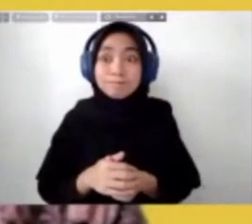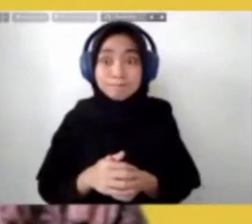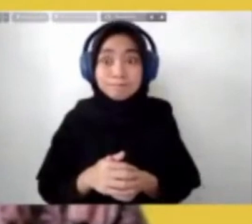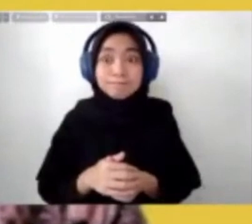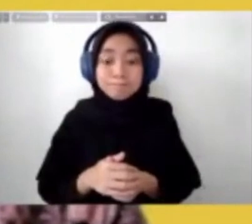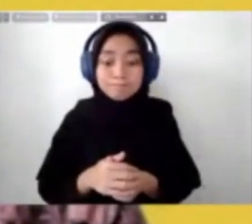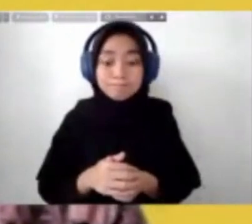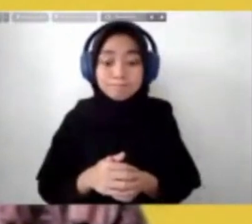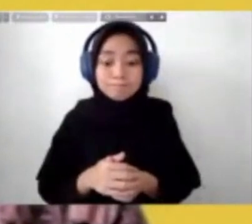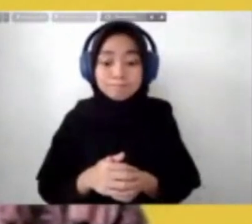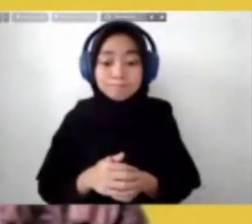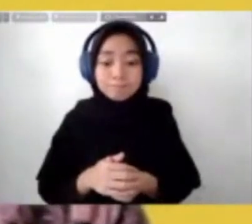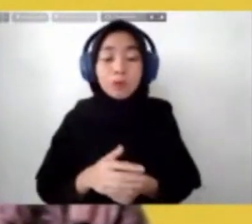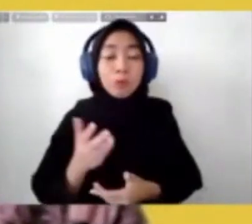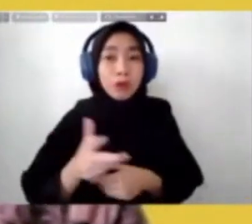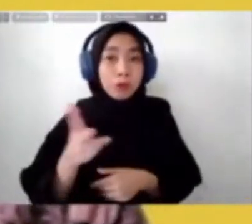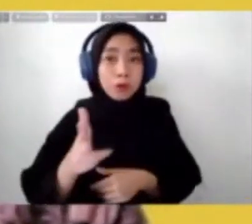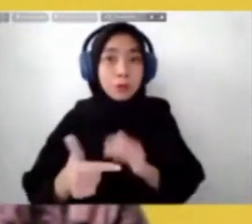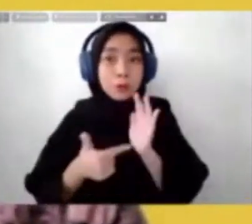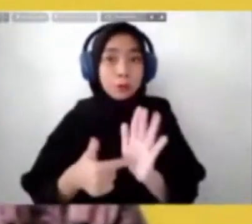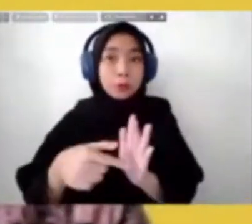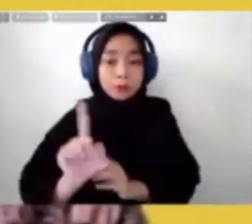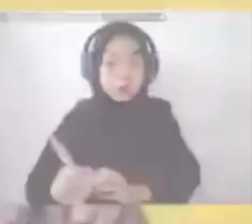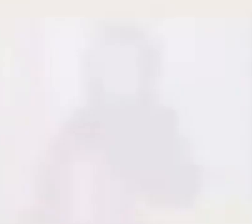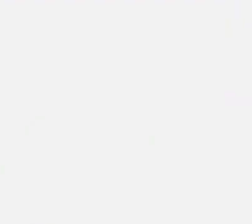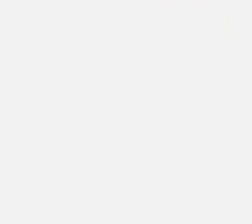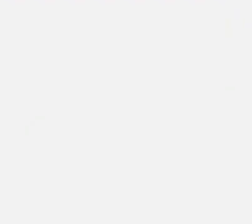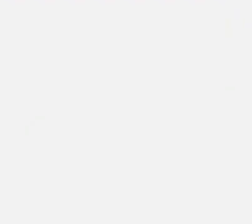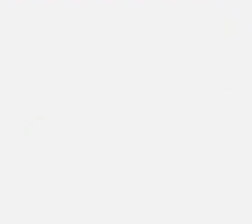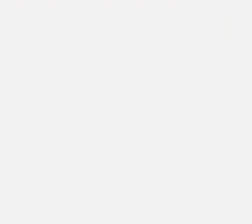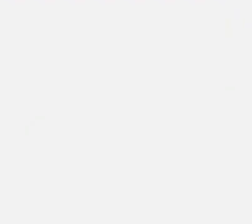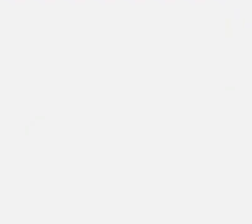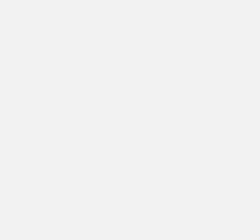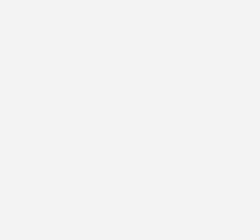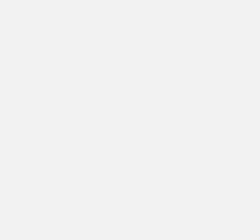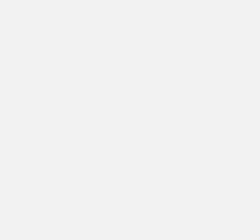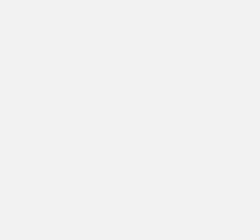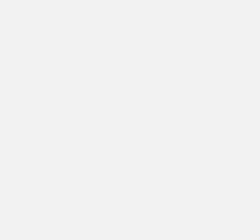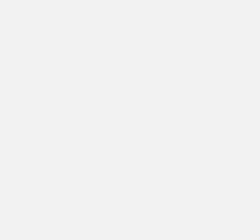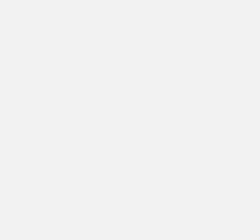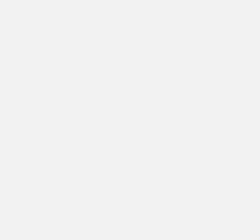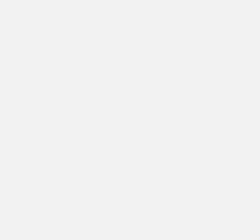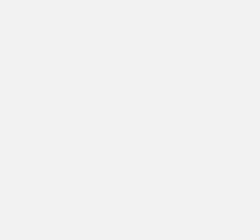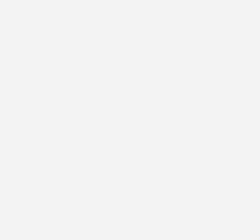replay the videos for the conference while we're waiting for Dr. Zarza to rejoin? Thank